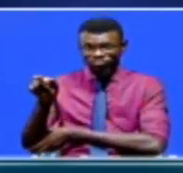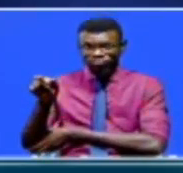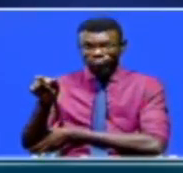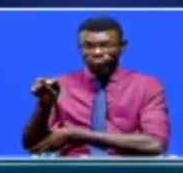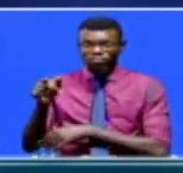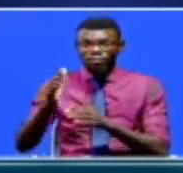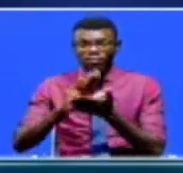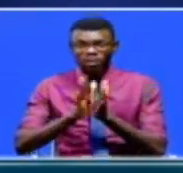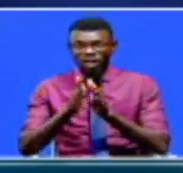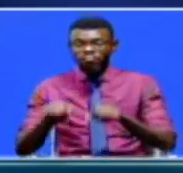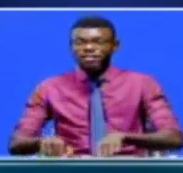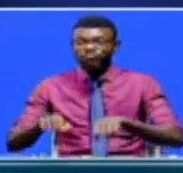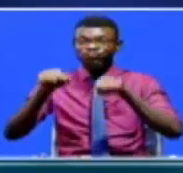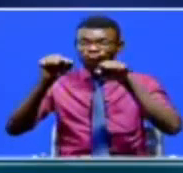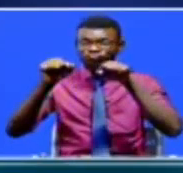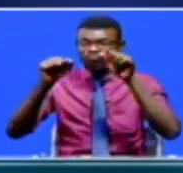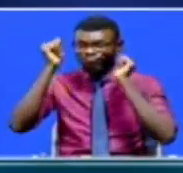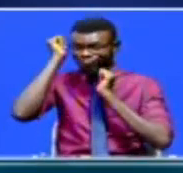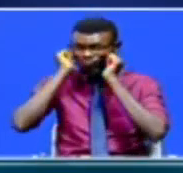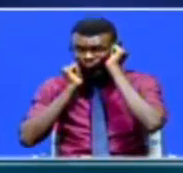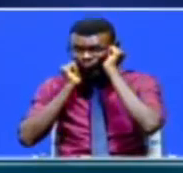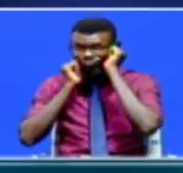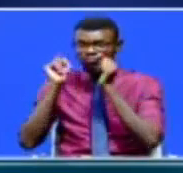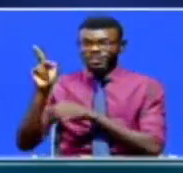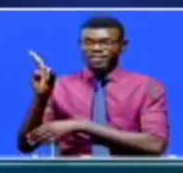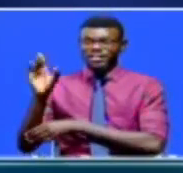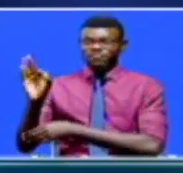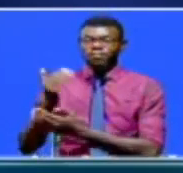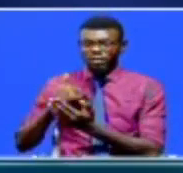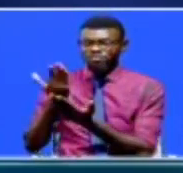to be Chief of Defense Forces Designate.